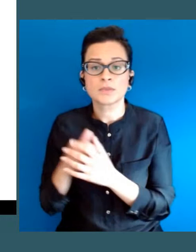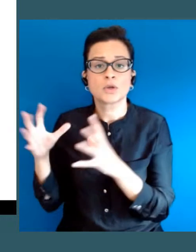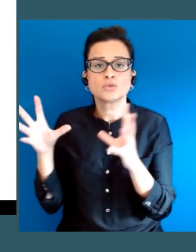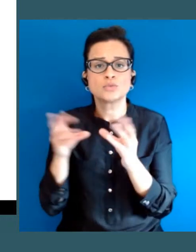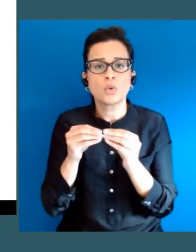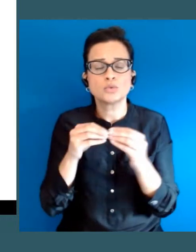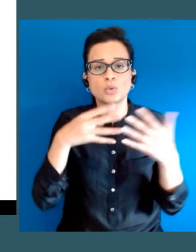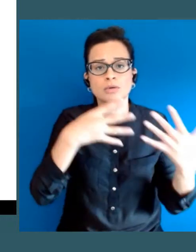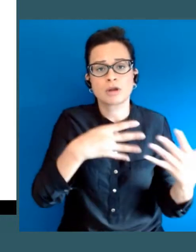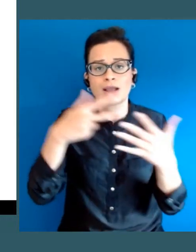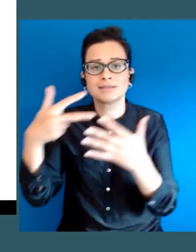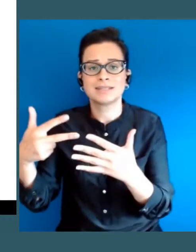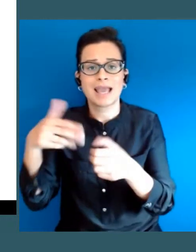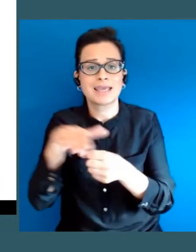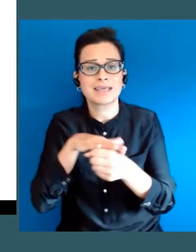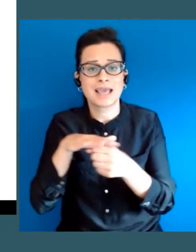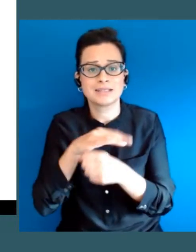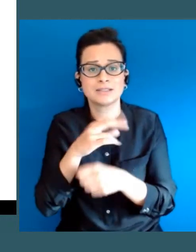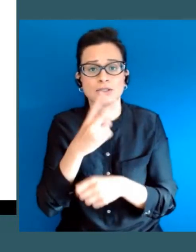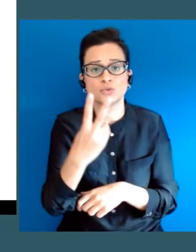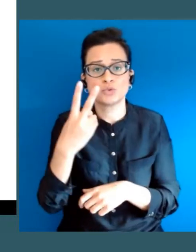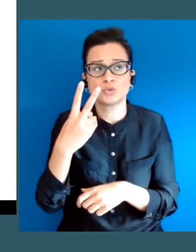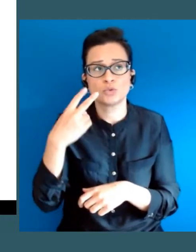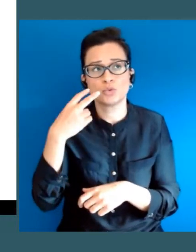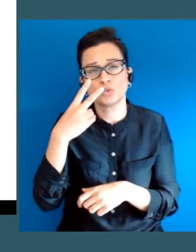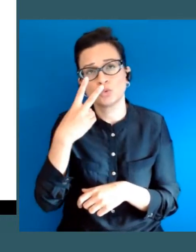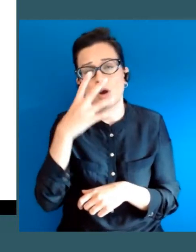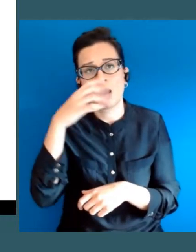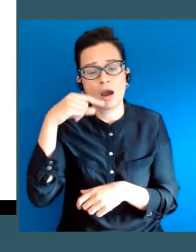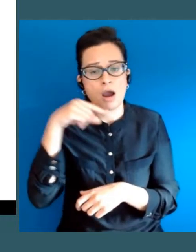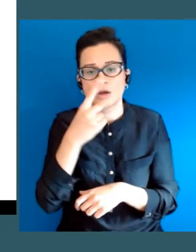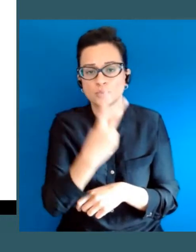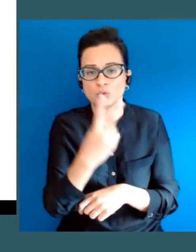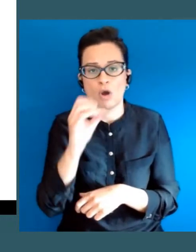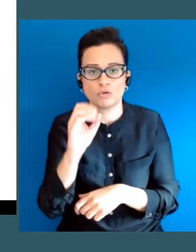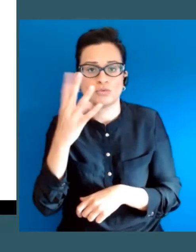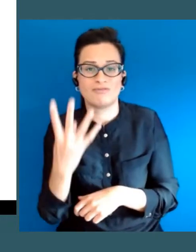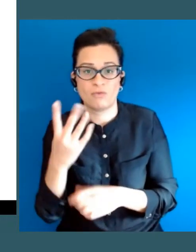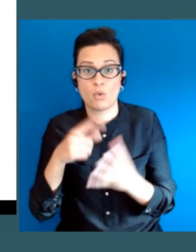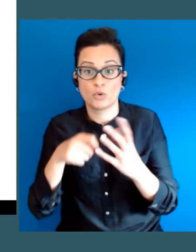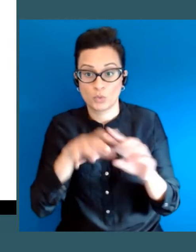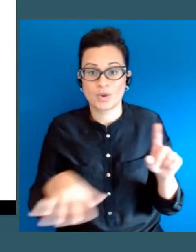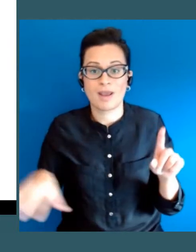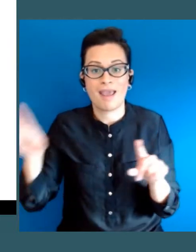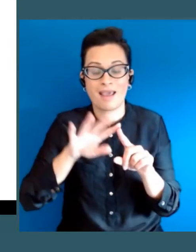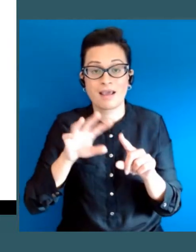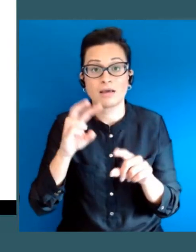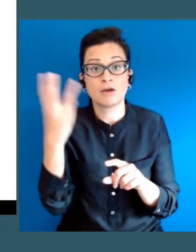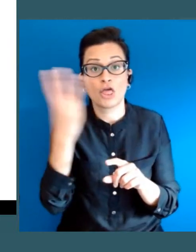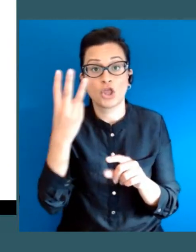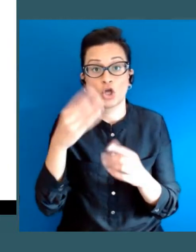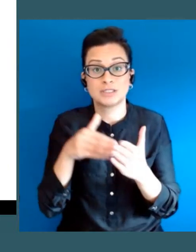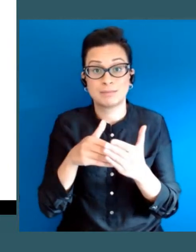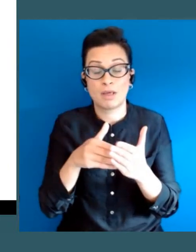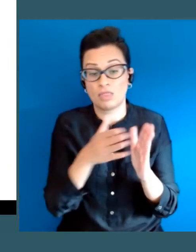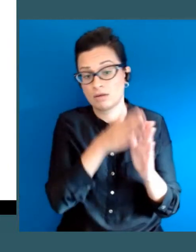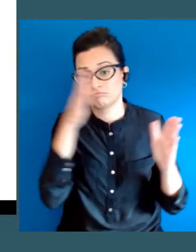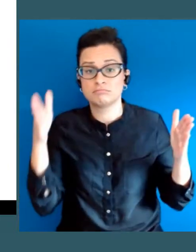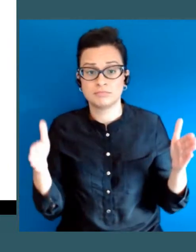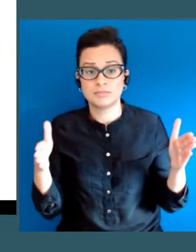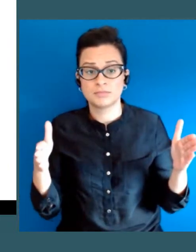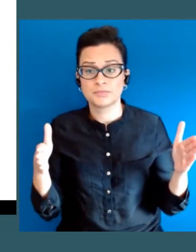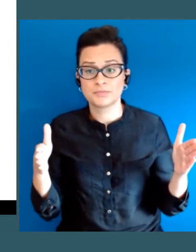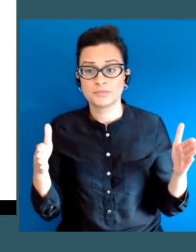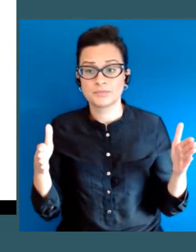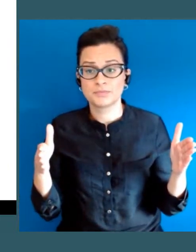cases. There are 204 reported cases. So that's in the whole of the UK in a 13-month period. So more than